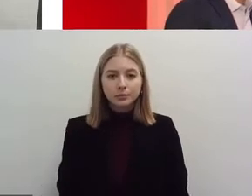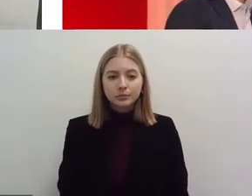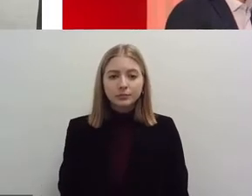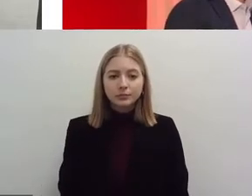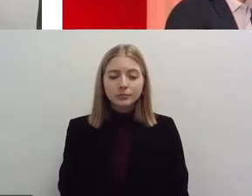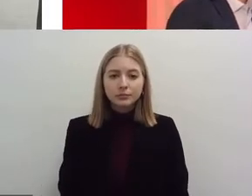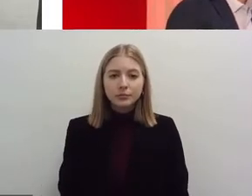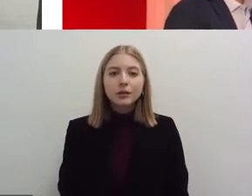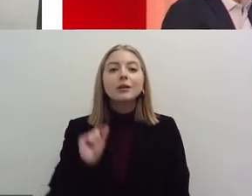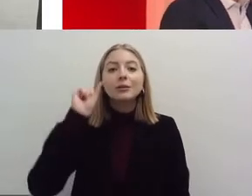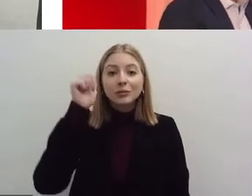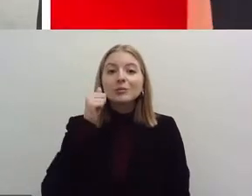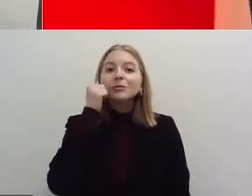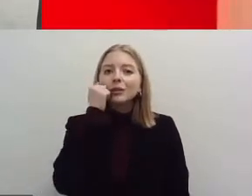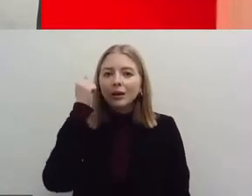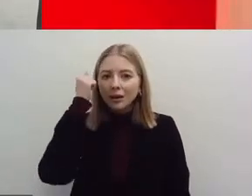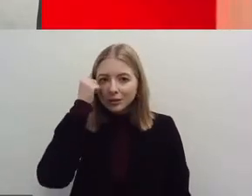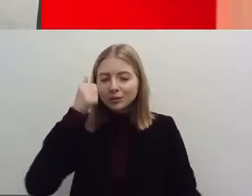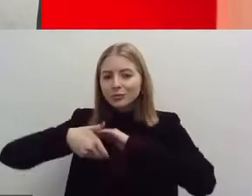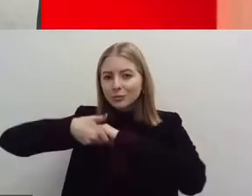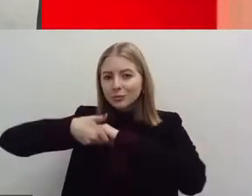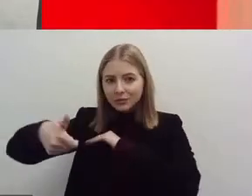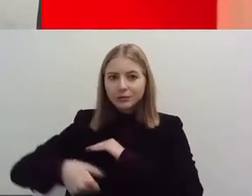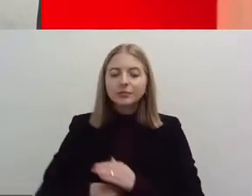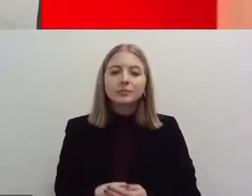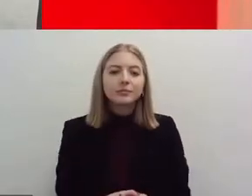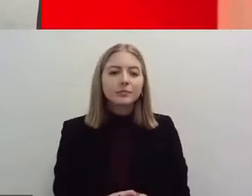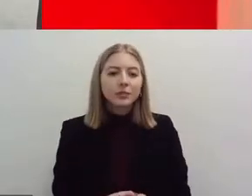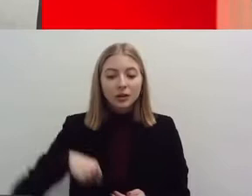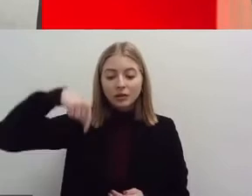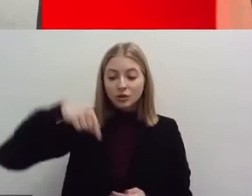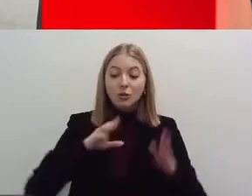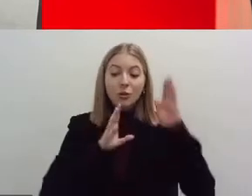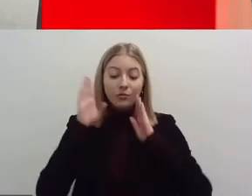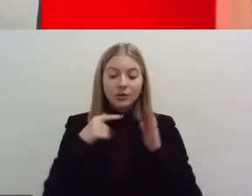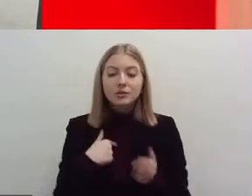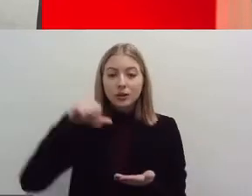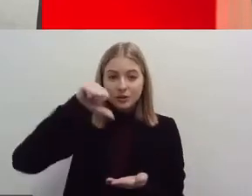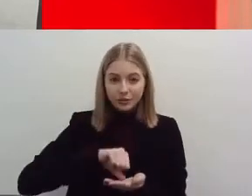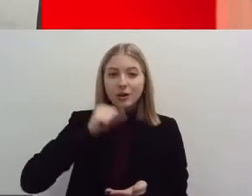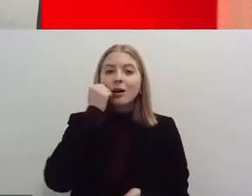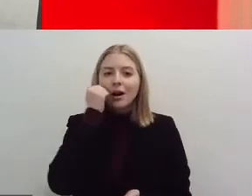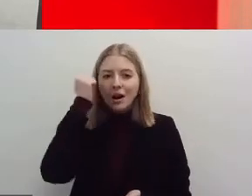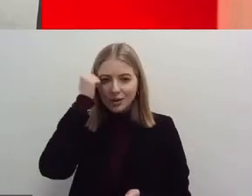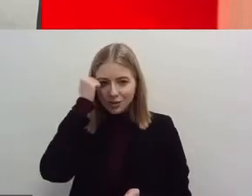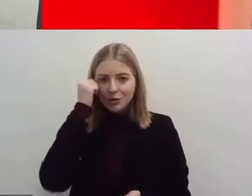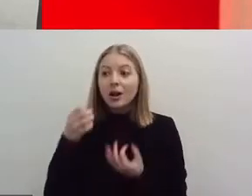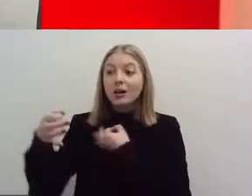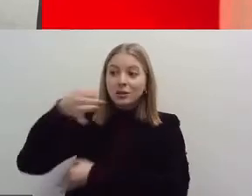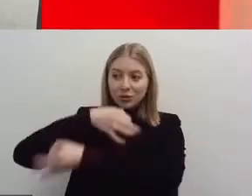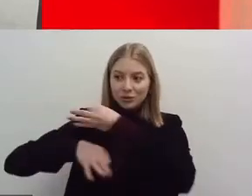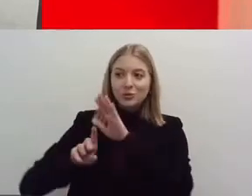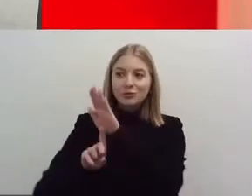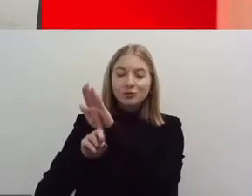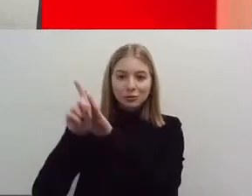and joining my colleagues in this discussion. Most of the stuff has been already laid out. I would like to add up